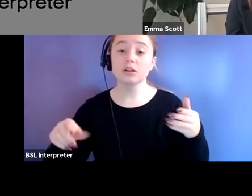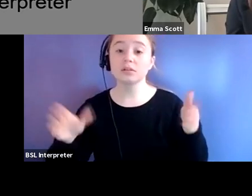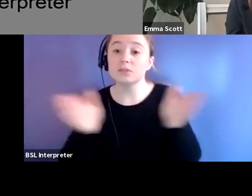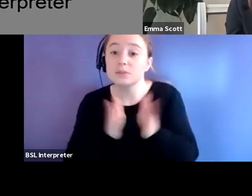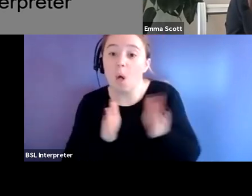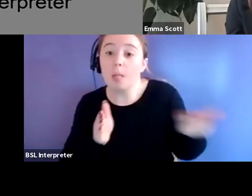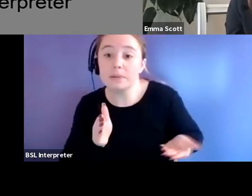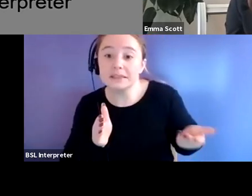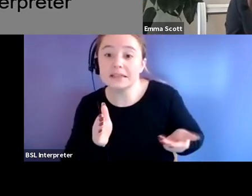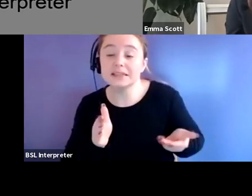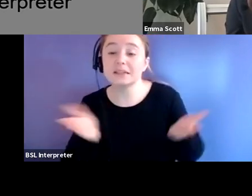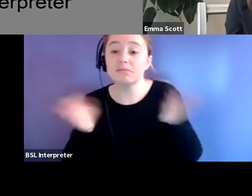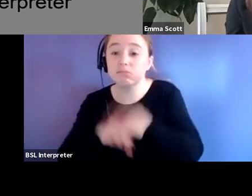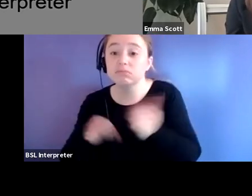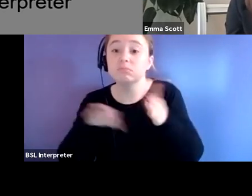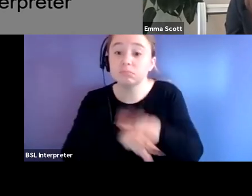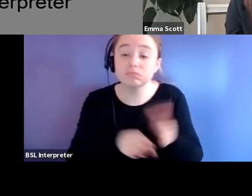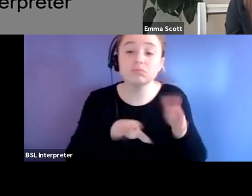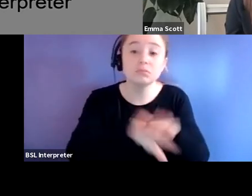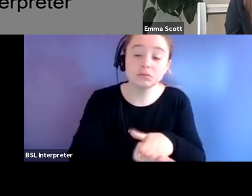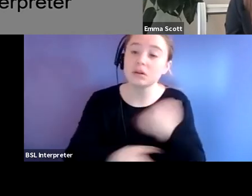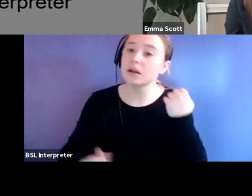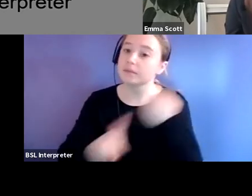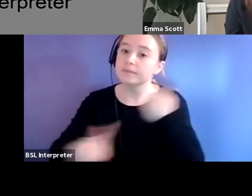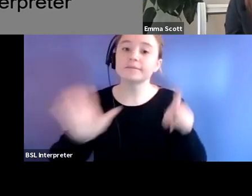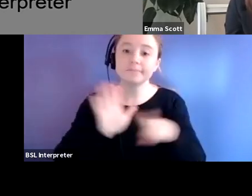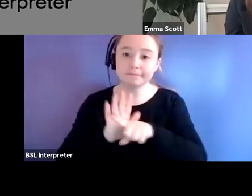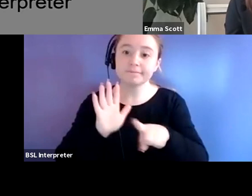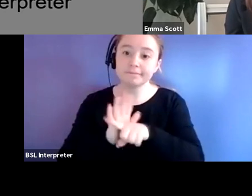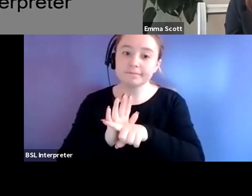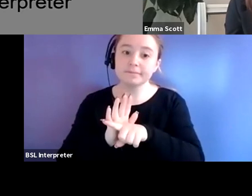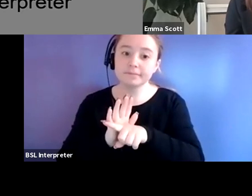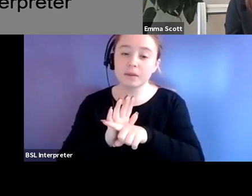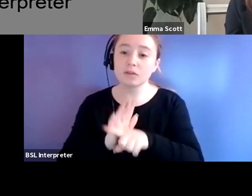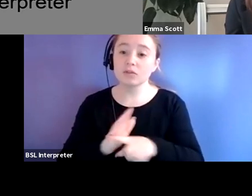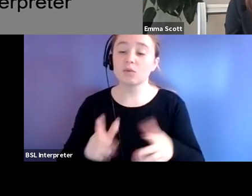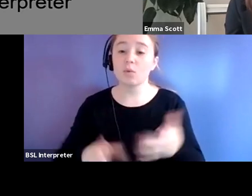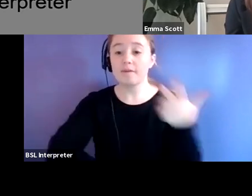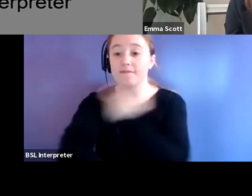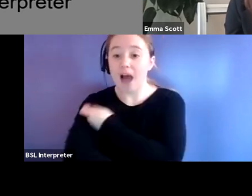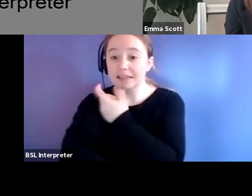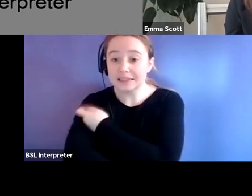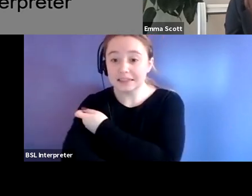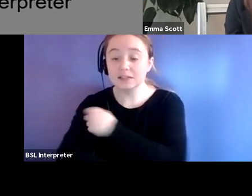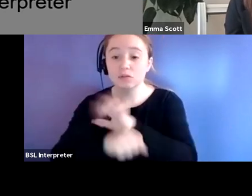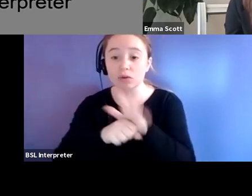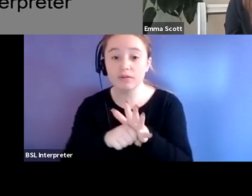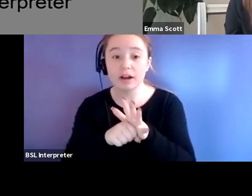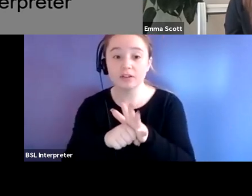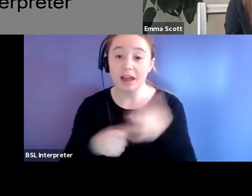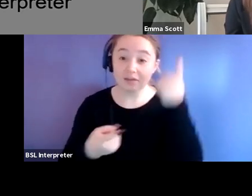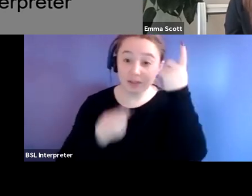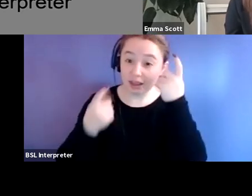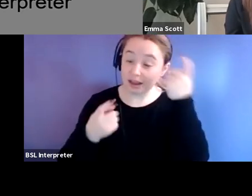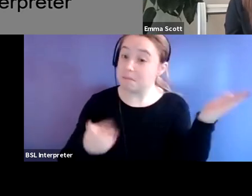that's only just beginning. So I think we, regardless of where we get to with the vaccine, we have to reimagine our urban centres. Things are not going to